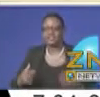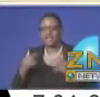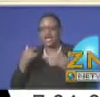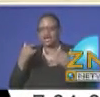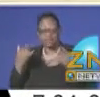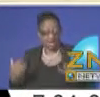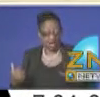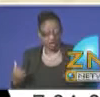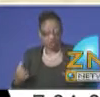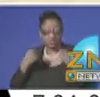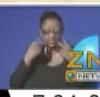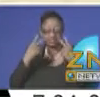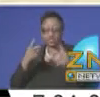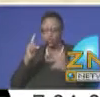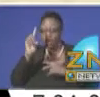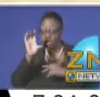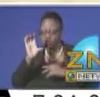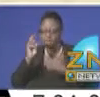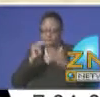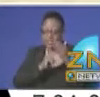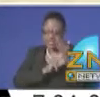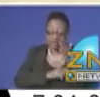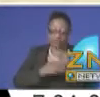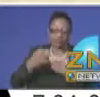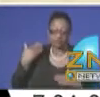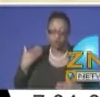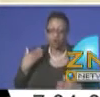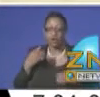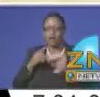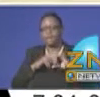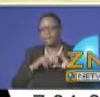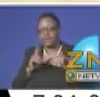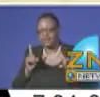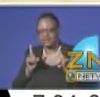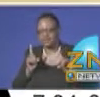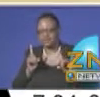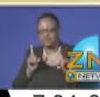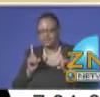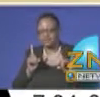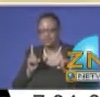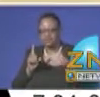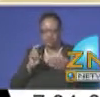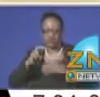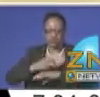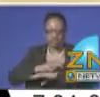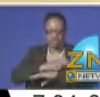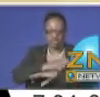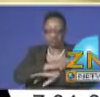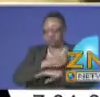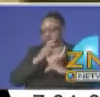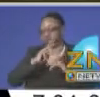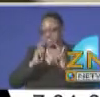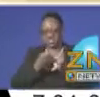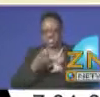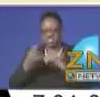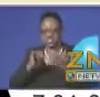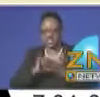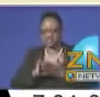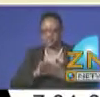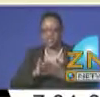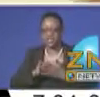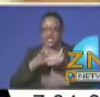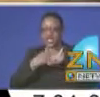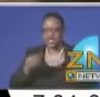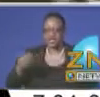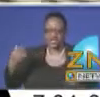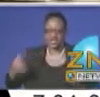figure soar to $100 million, but COVID-19 dashed those dreams. The aviation minister outlined savings were realized with